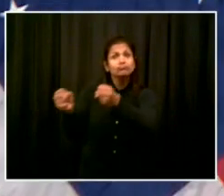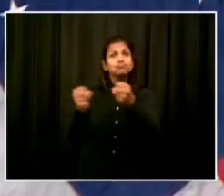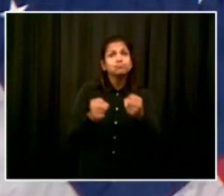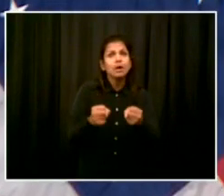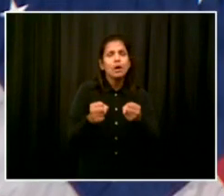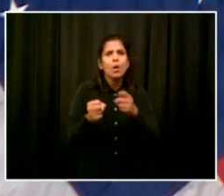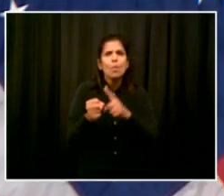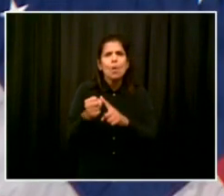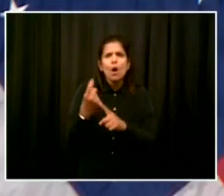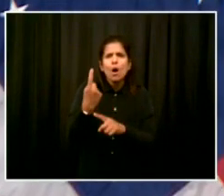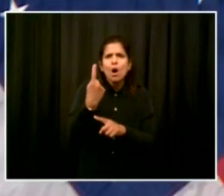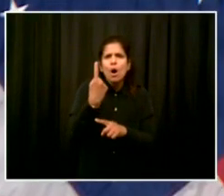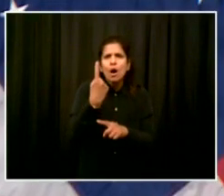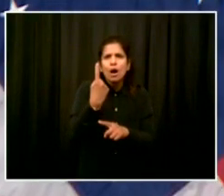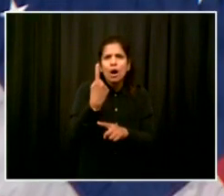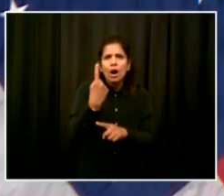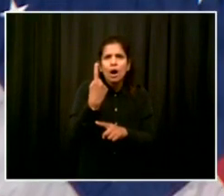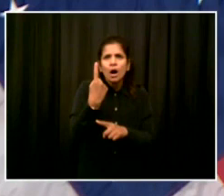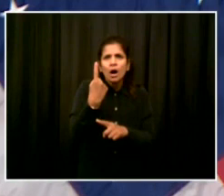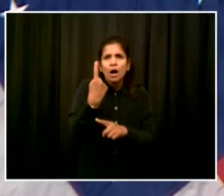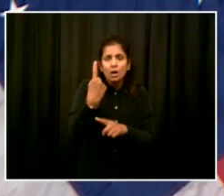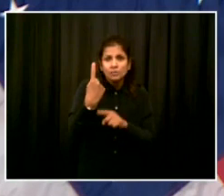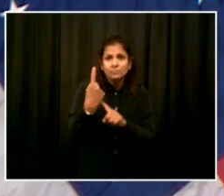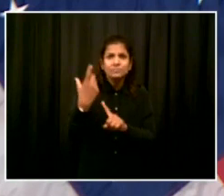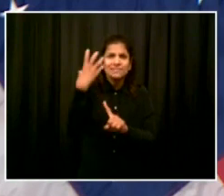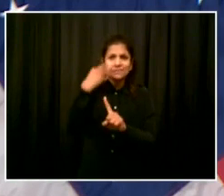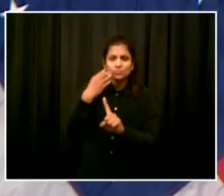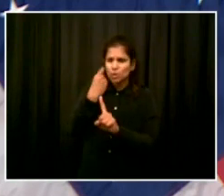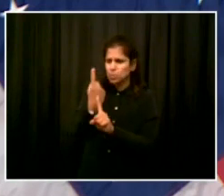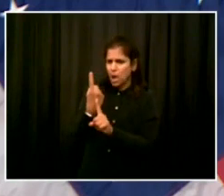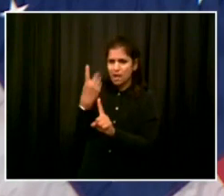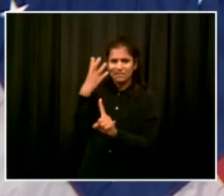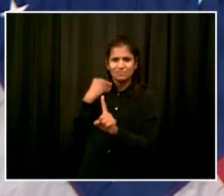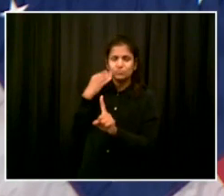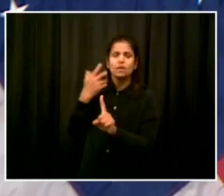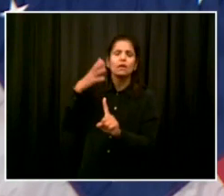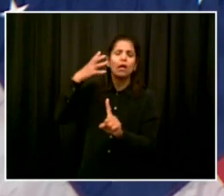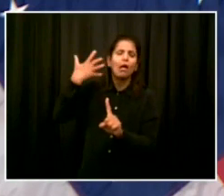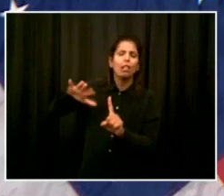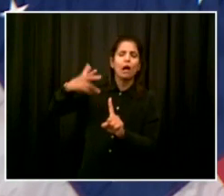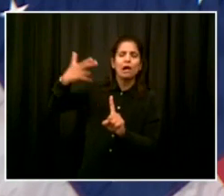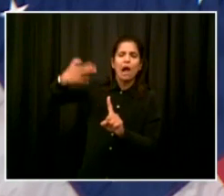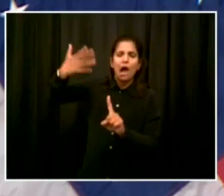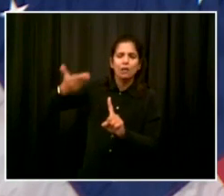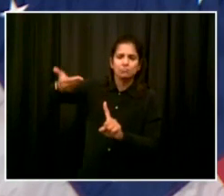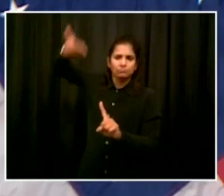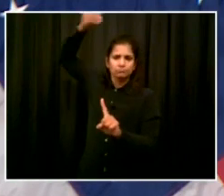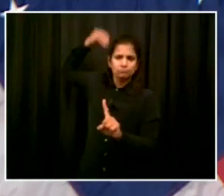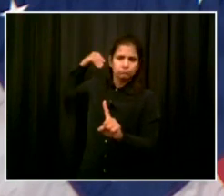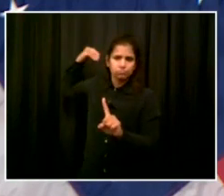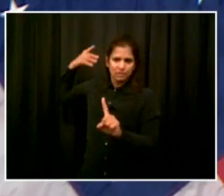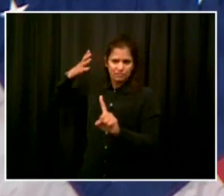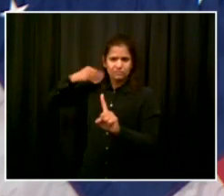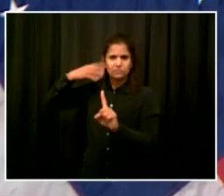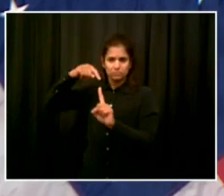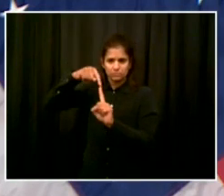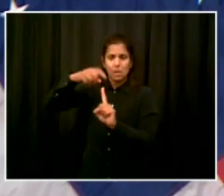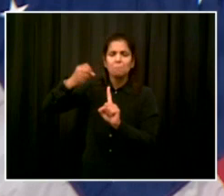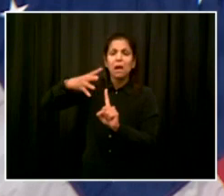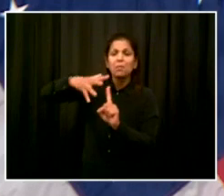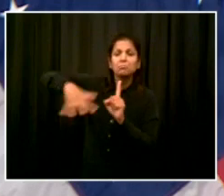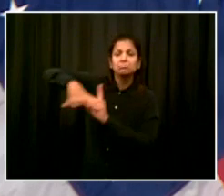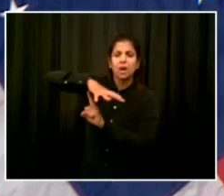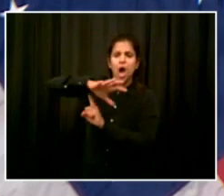referring to last night. Here's what I'm referring to. I think we've demonstrated. I think you sat at the press conferences